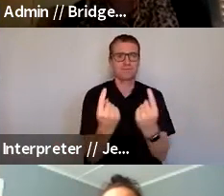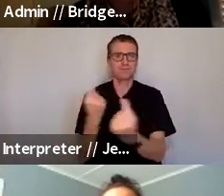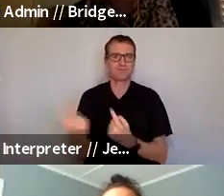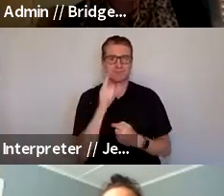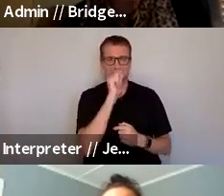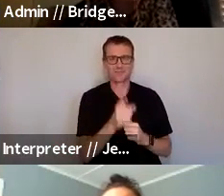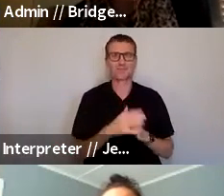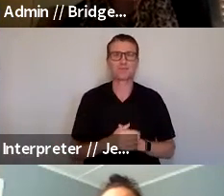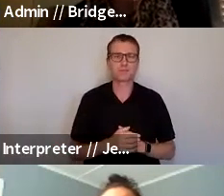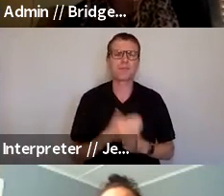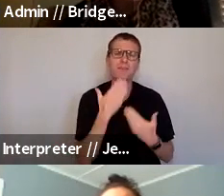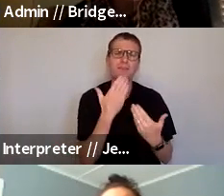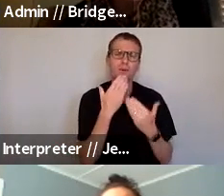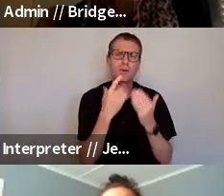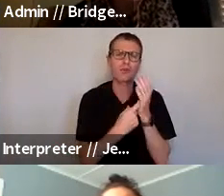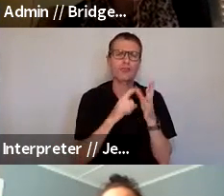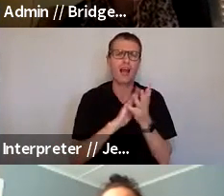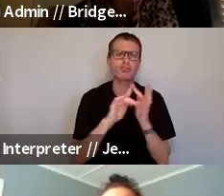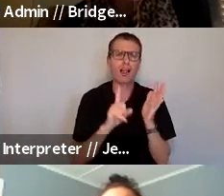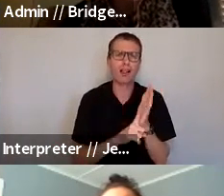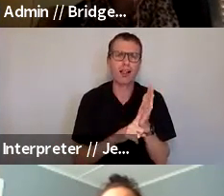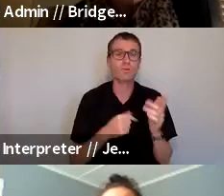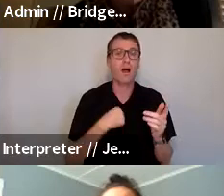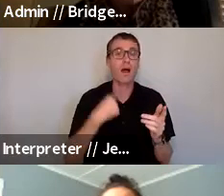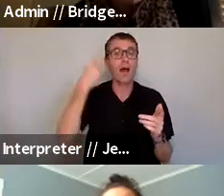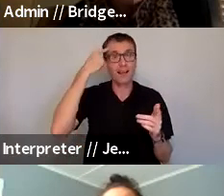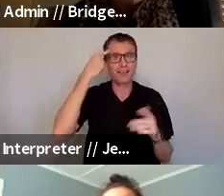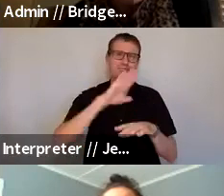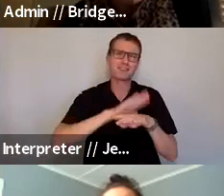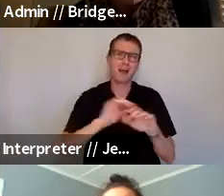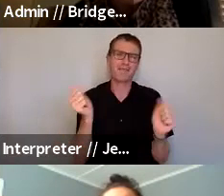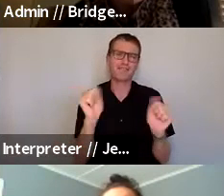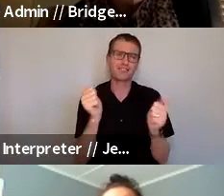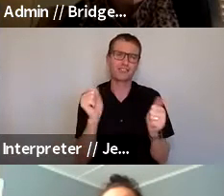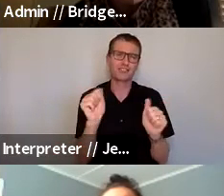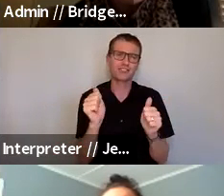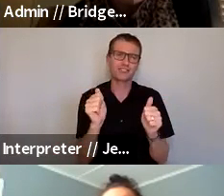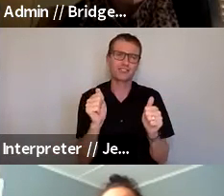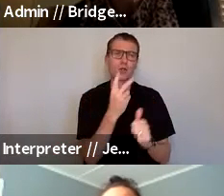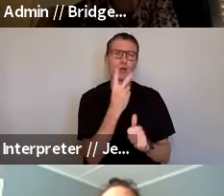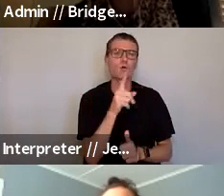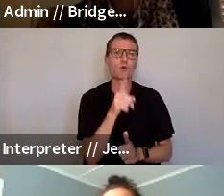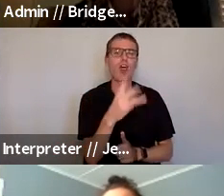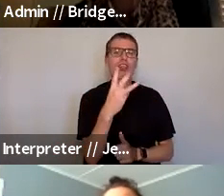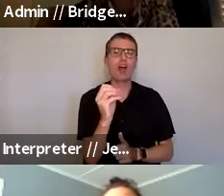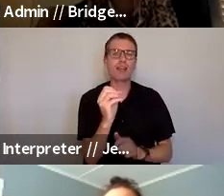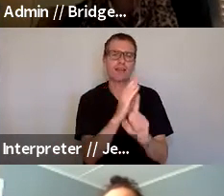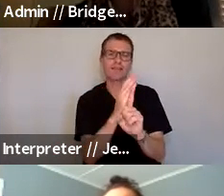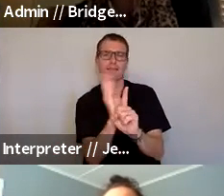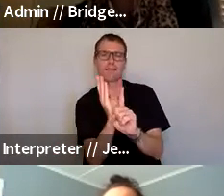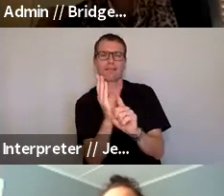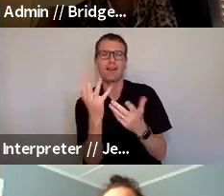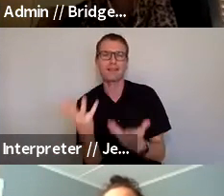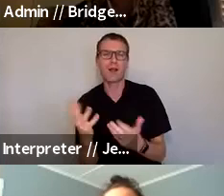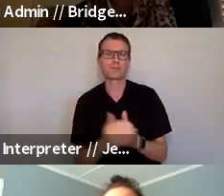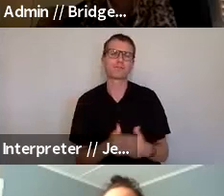Kia ora, Rachel. Well, I think we have we've run out of time. It's just after 2:30 now. So thank you